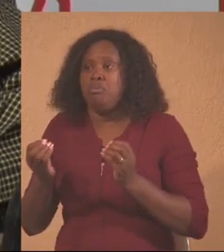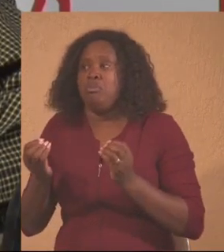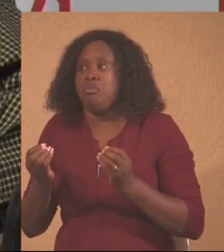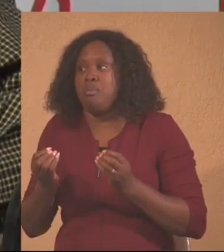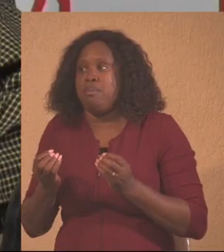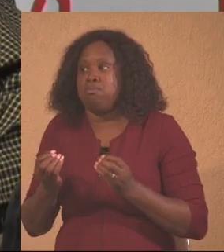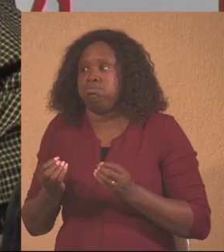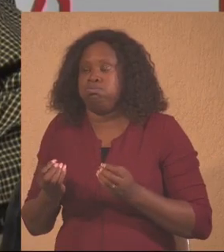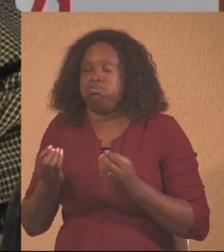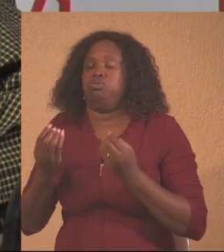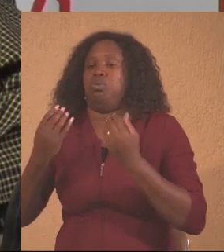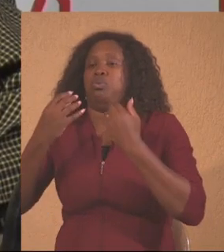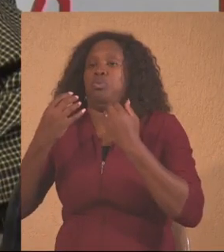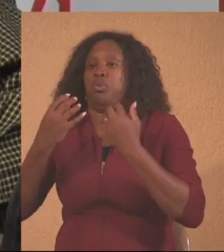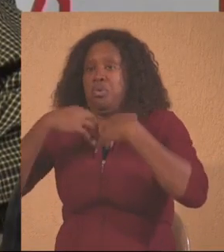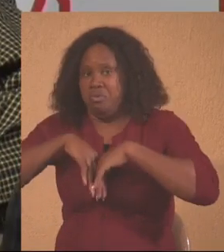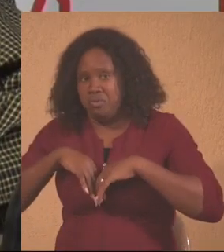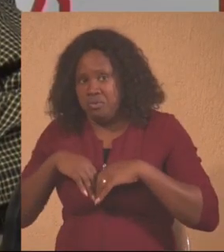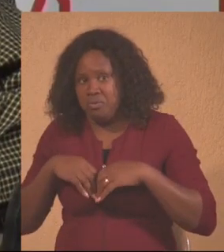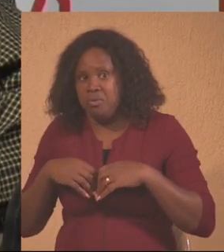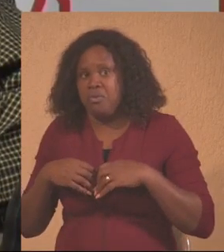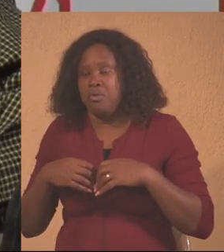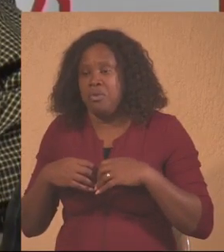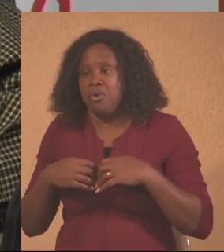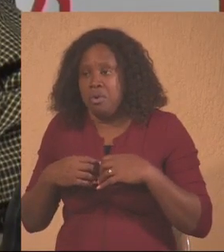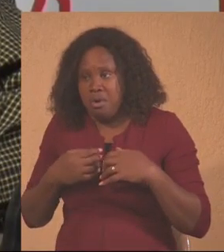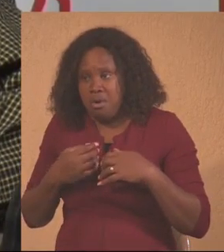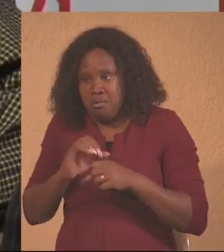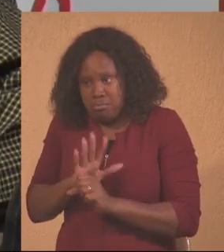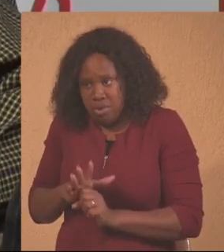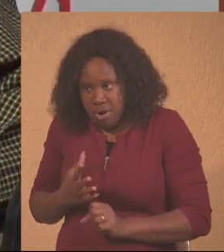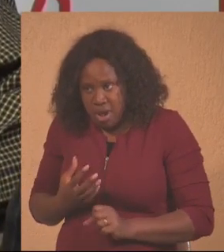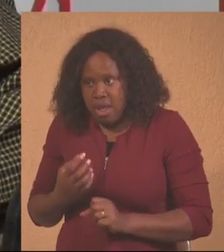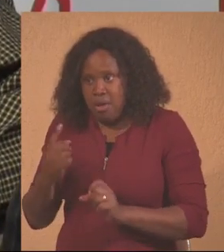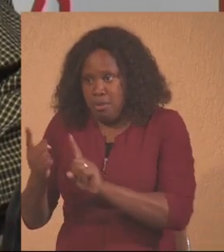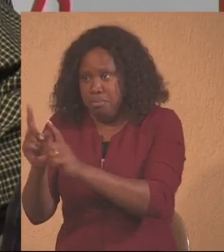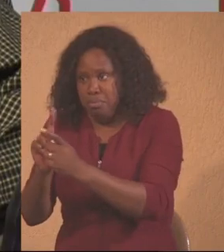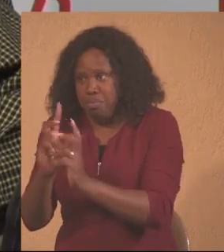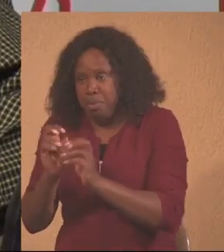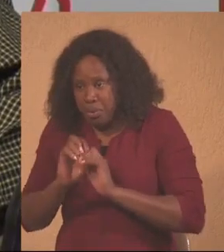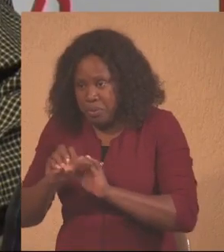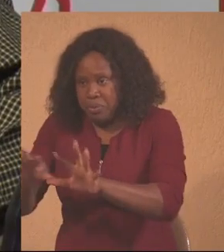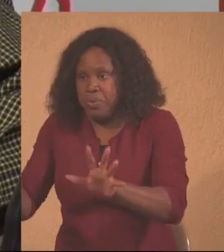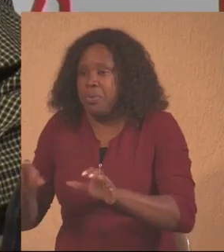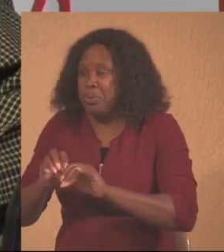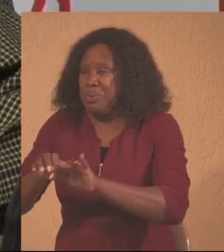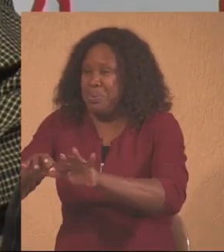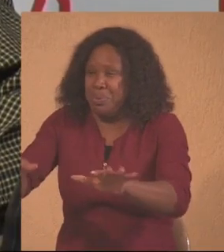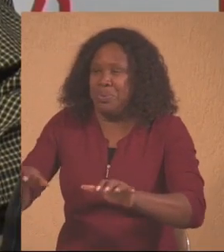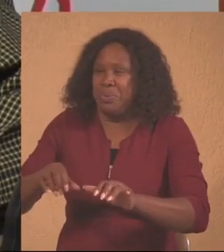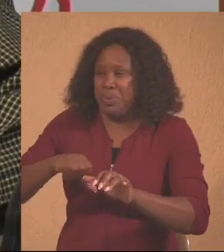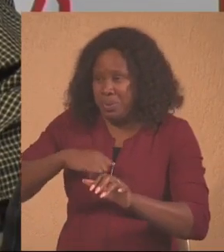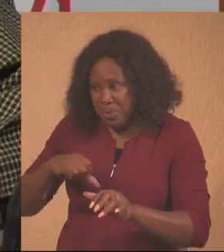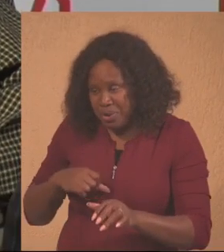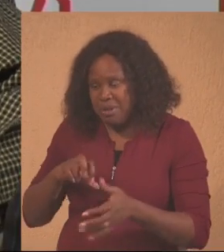it's against the law. So if you are quarantined, the reason why you are there is to be